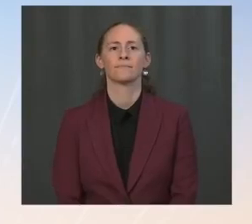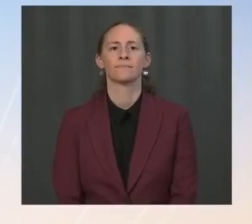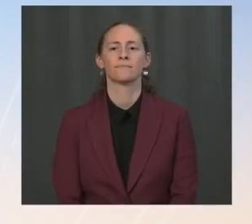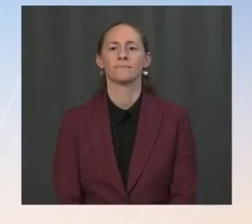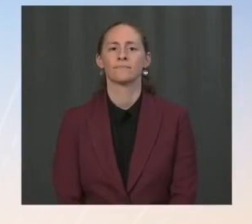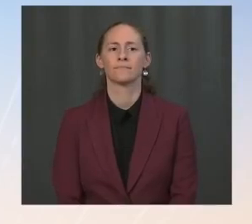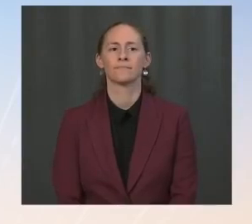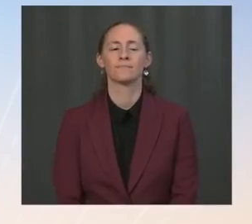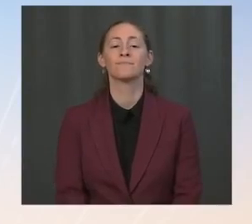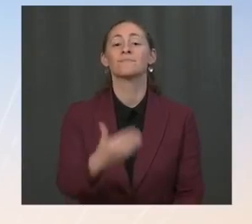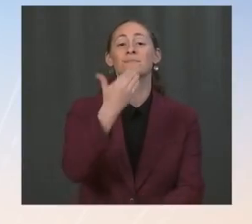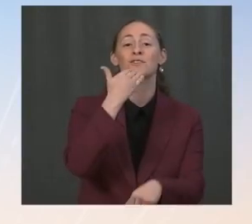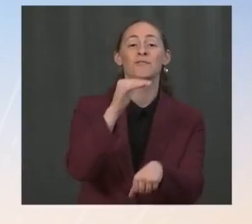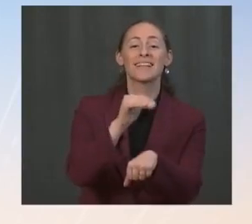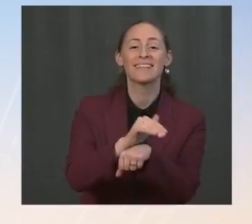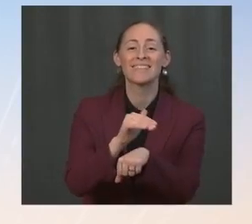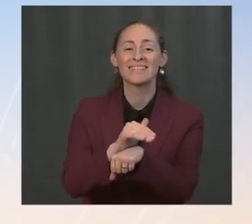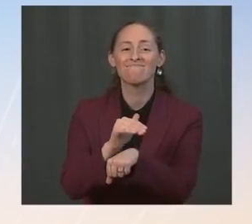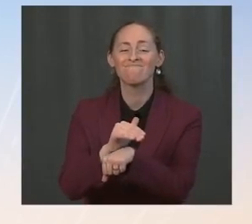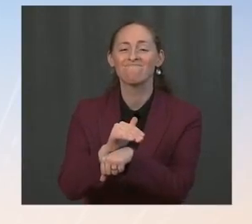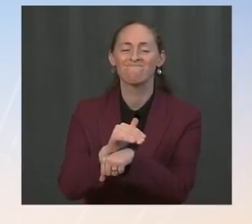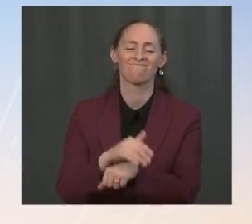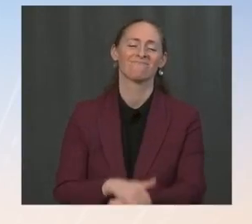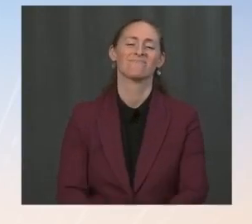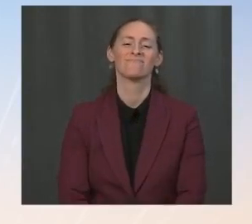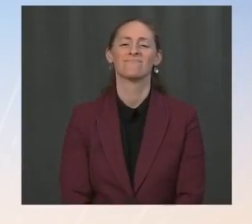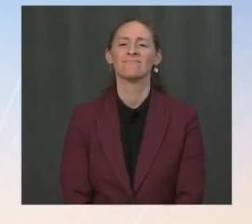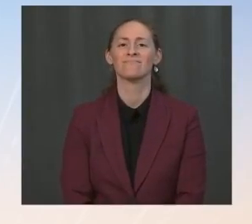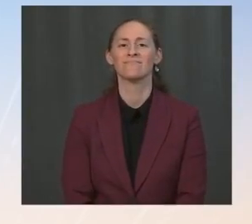Good evening, everyone. Good evening.